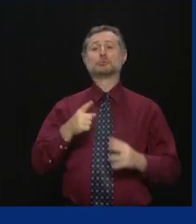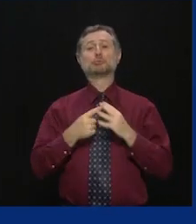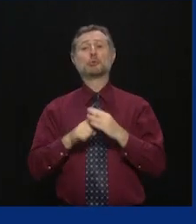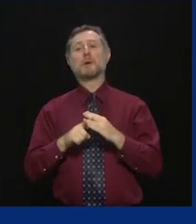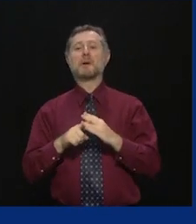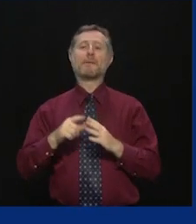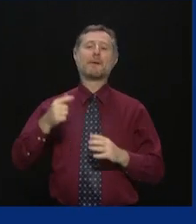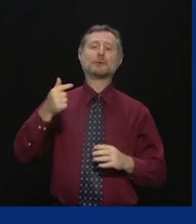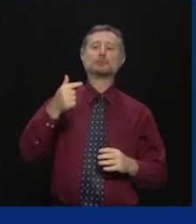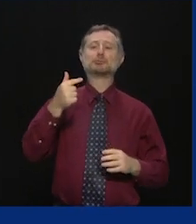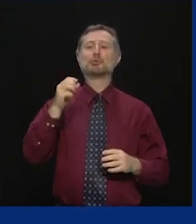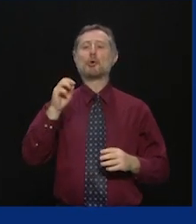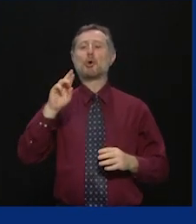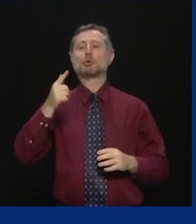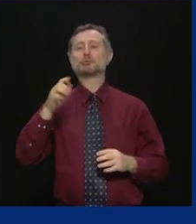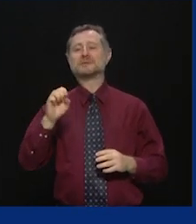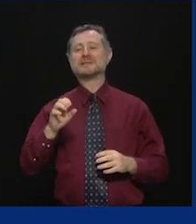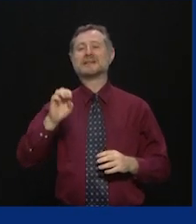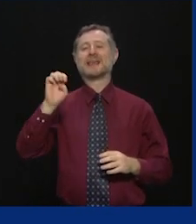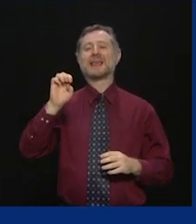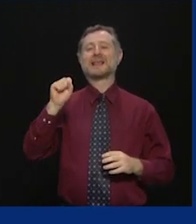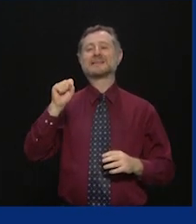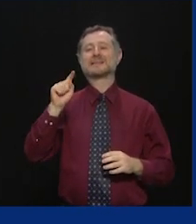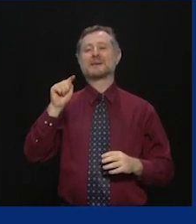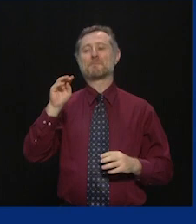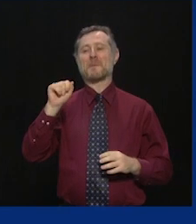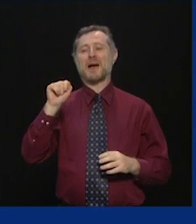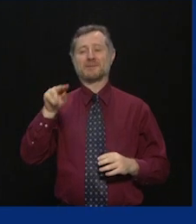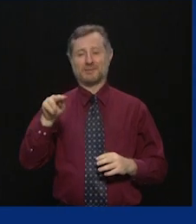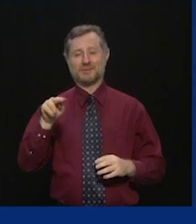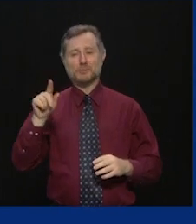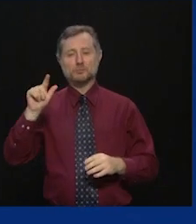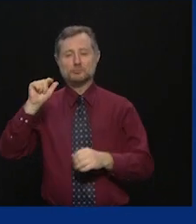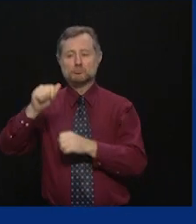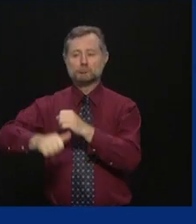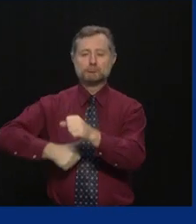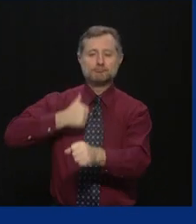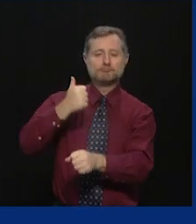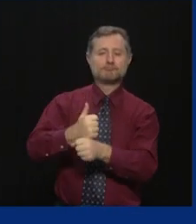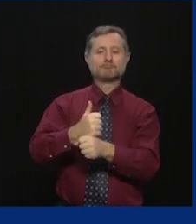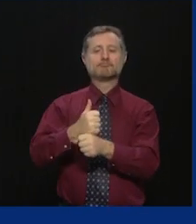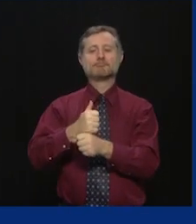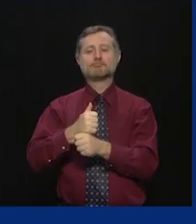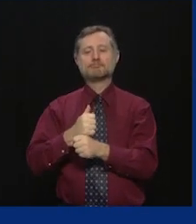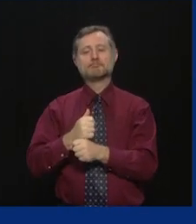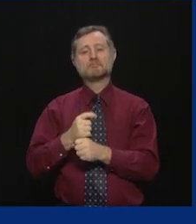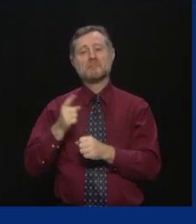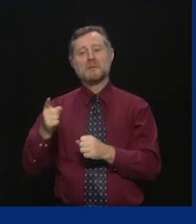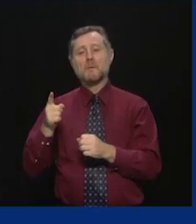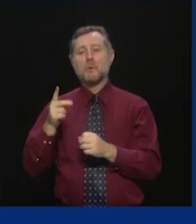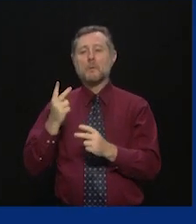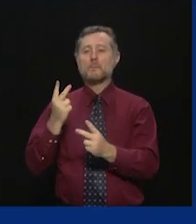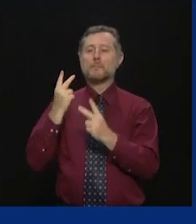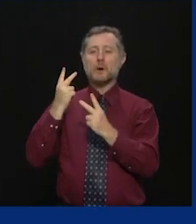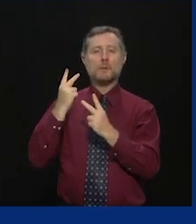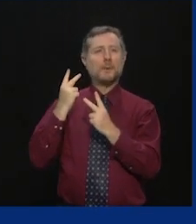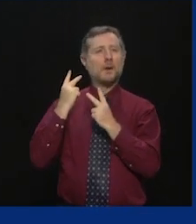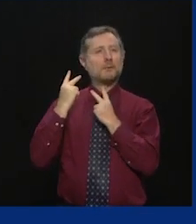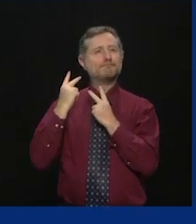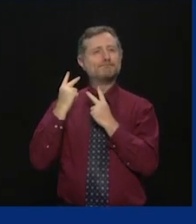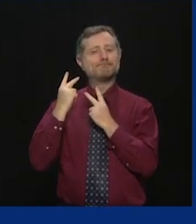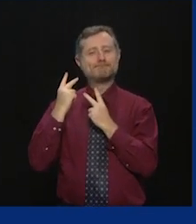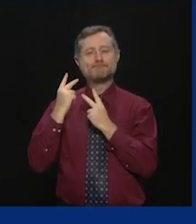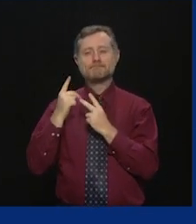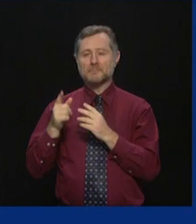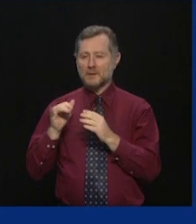river on the east side of downtown. If you go back to when that headquarters was built, and it's fabulous, and look at what has happened in that area